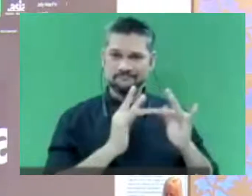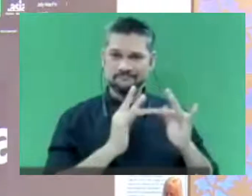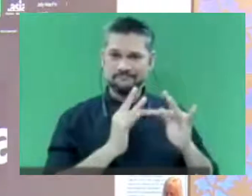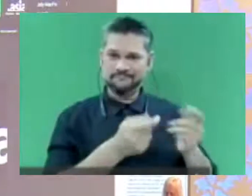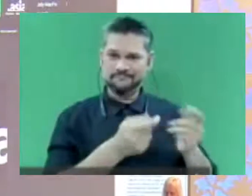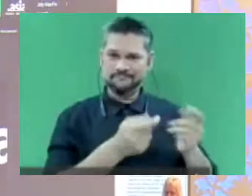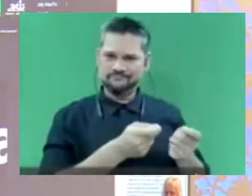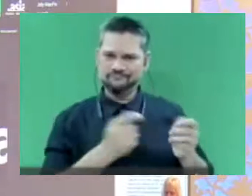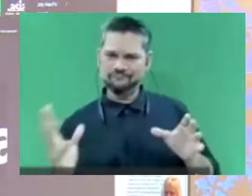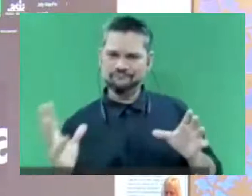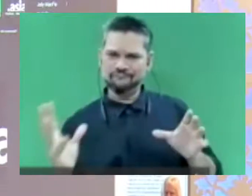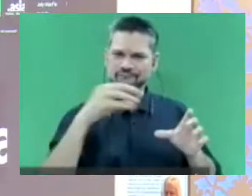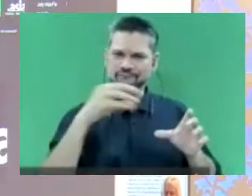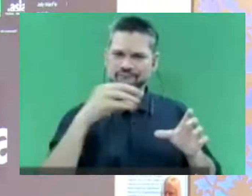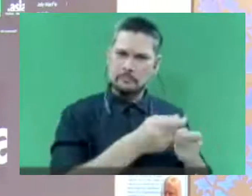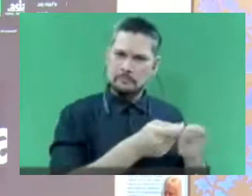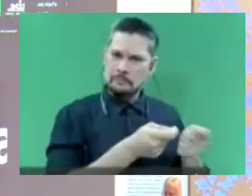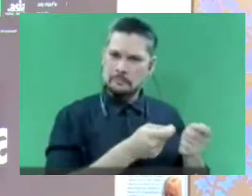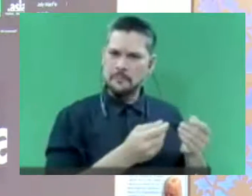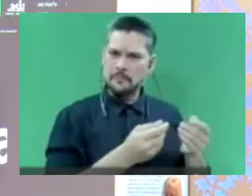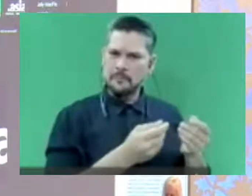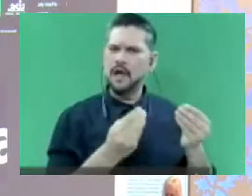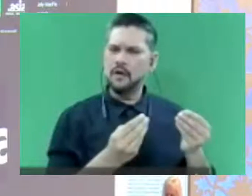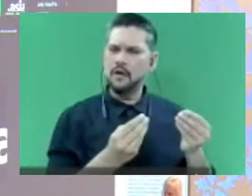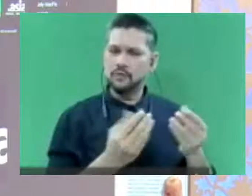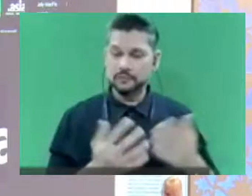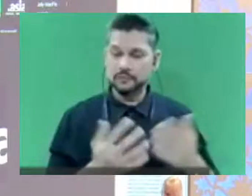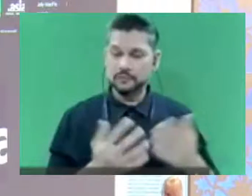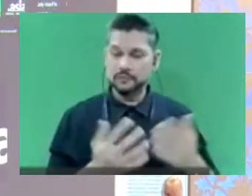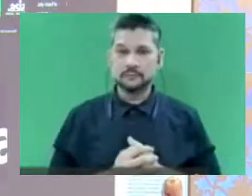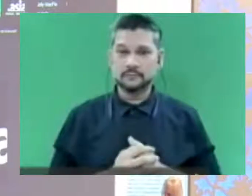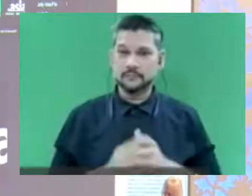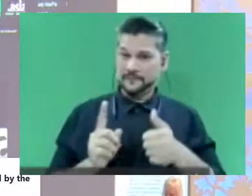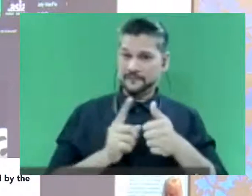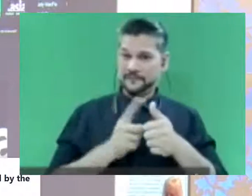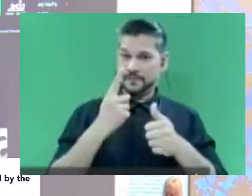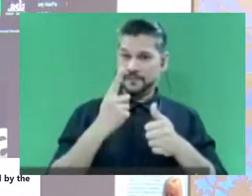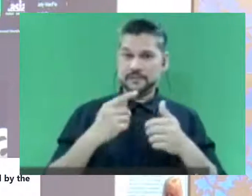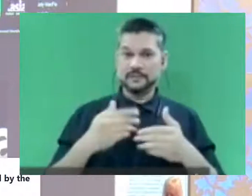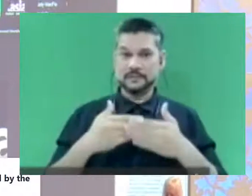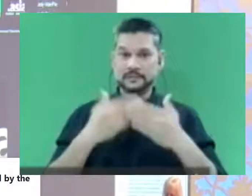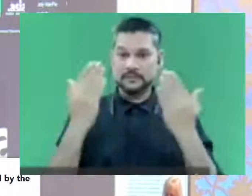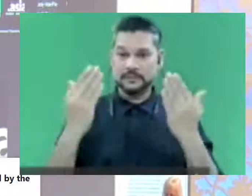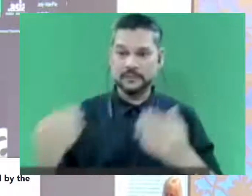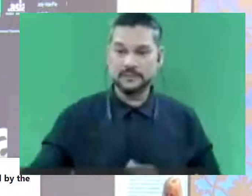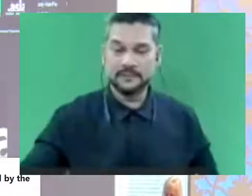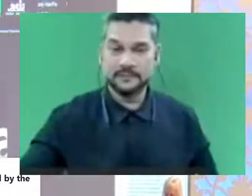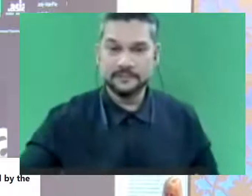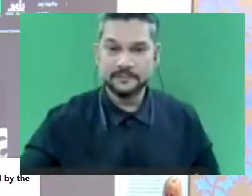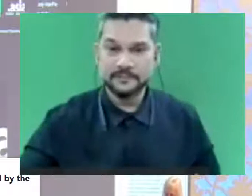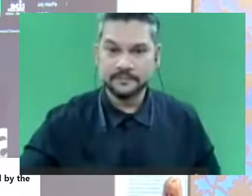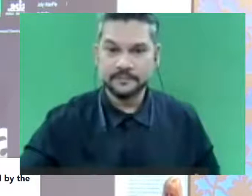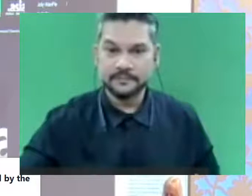So we might remember that in the opening plenary, Josh Steng, recording in